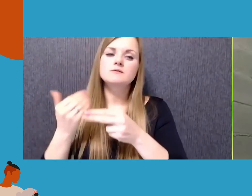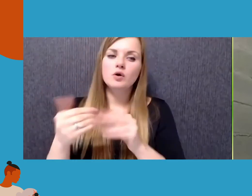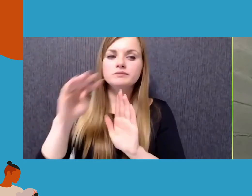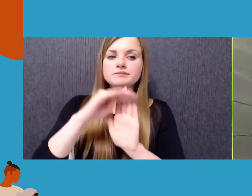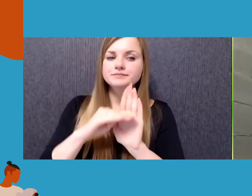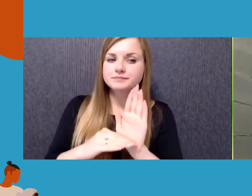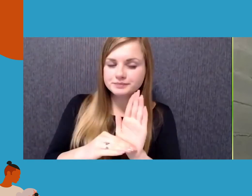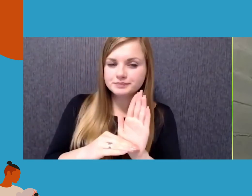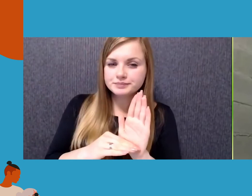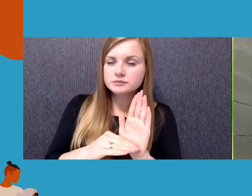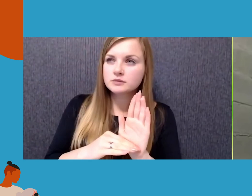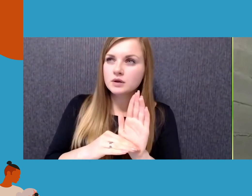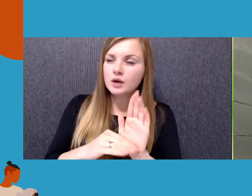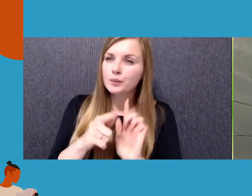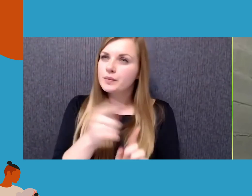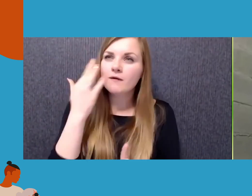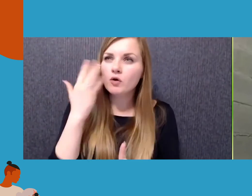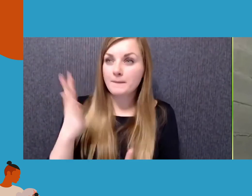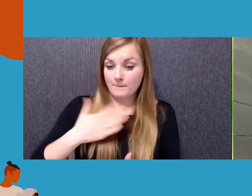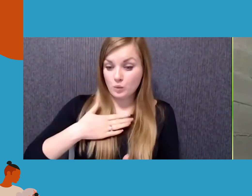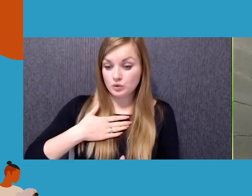about the court ruling?